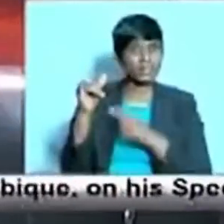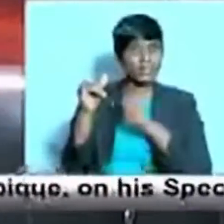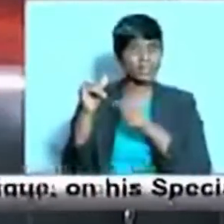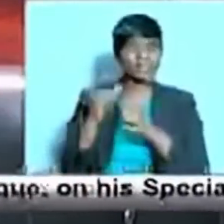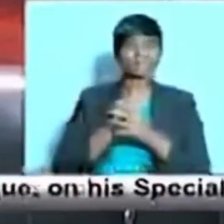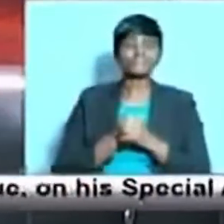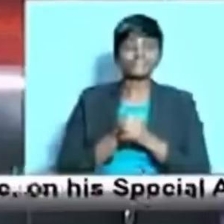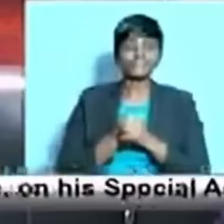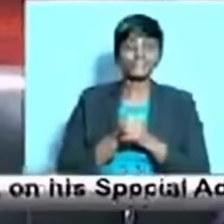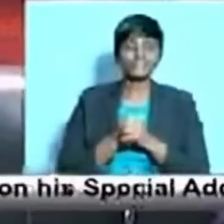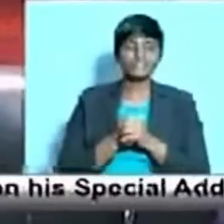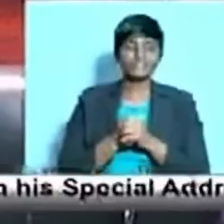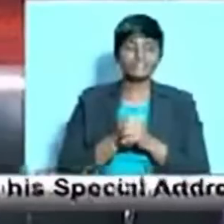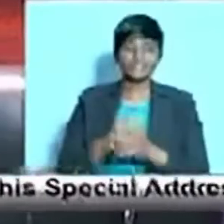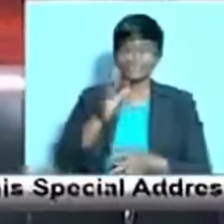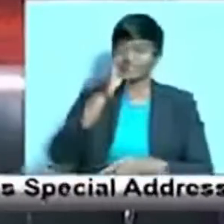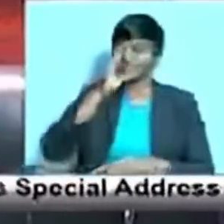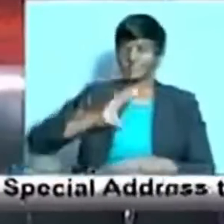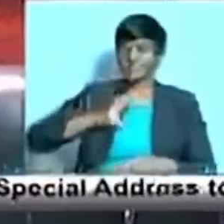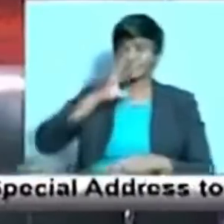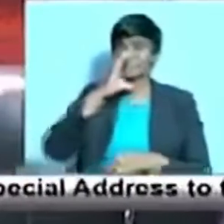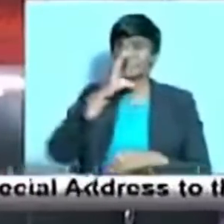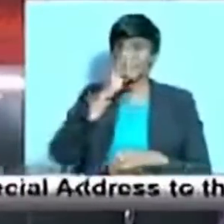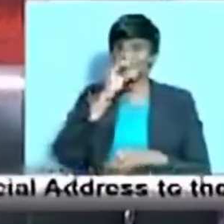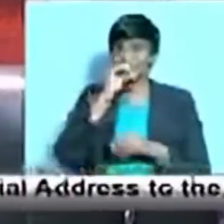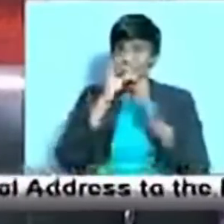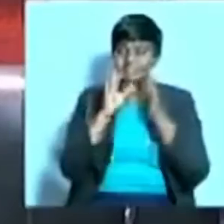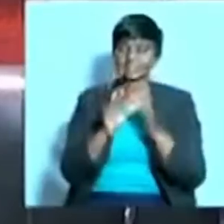Nyusi. Madam Speaker,